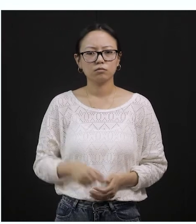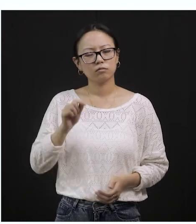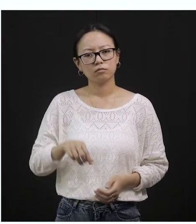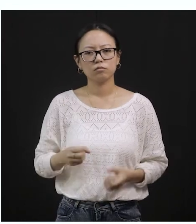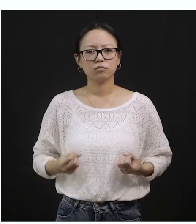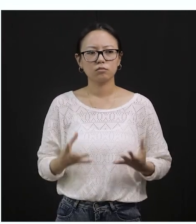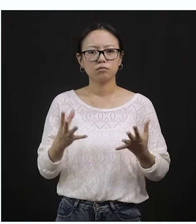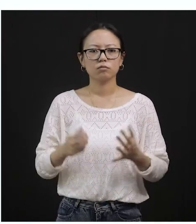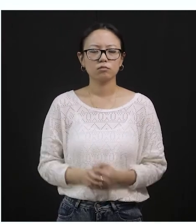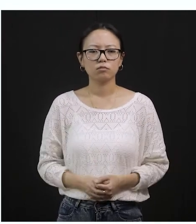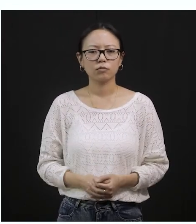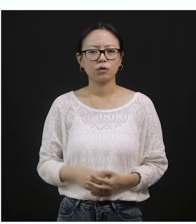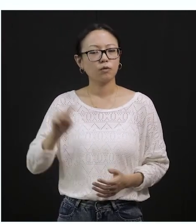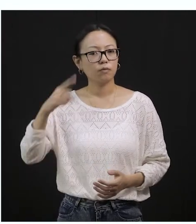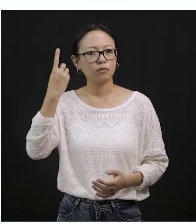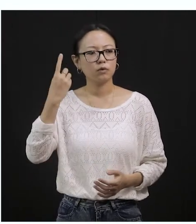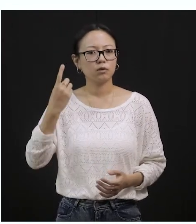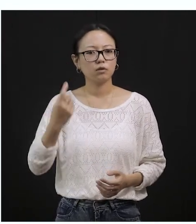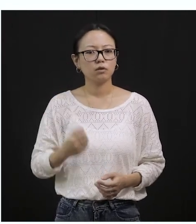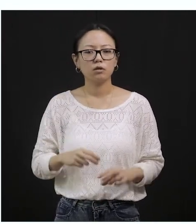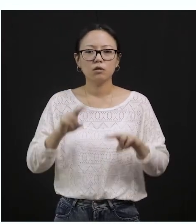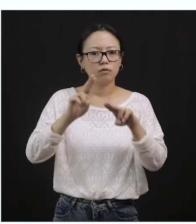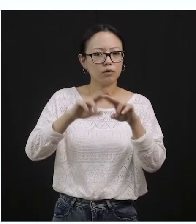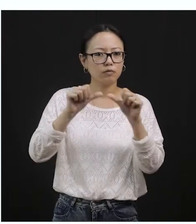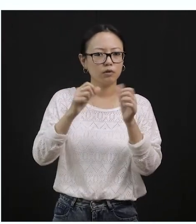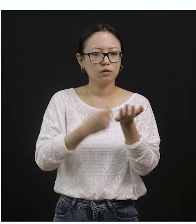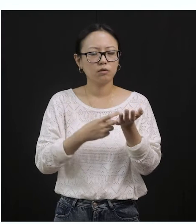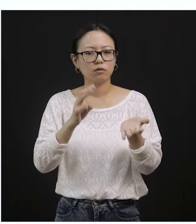get started? All right, so the first was about farmer,